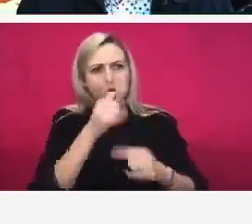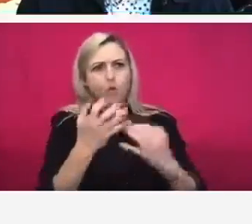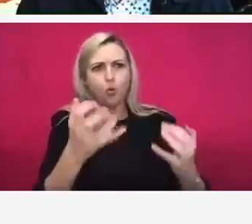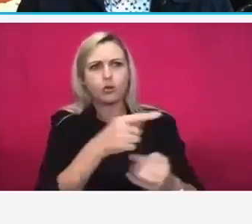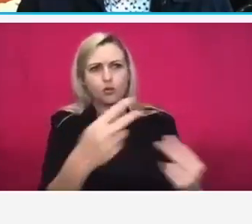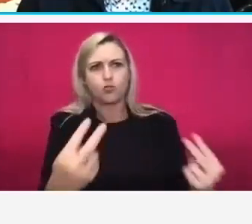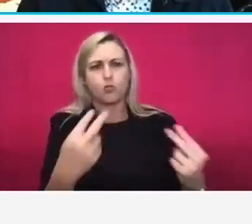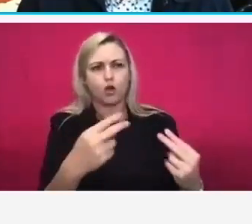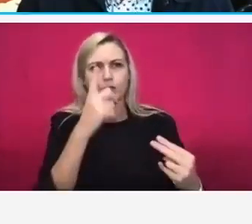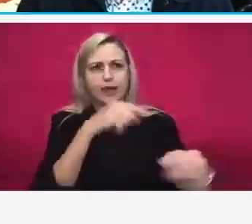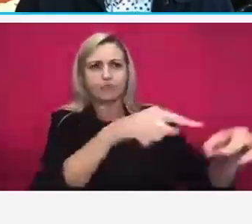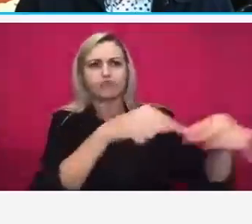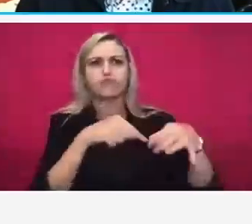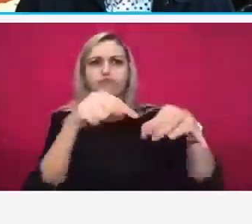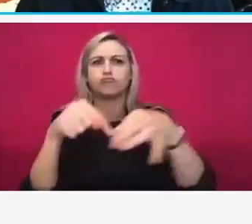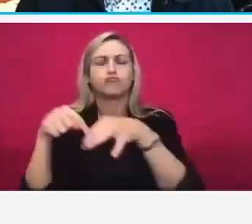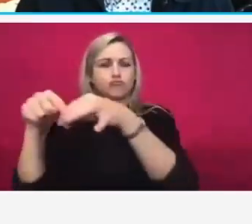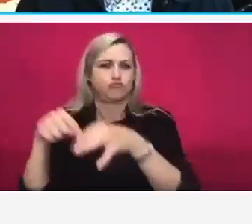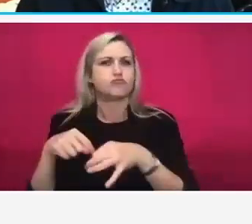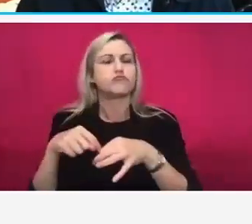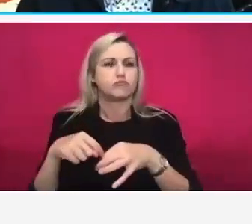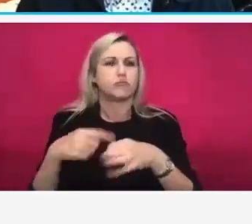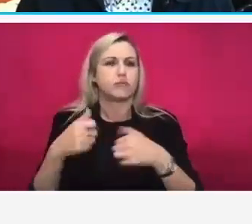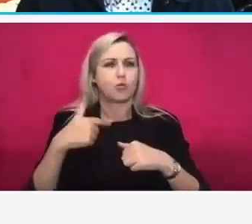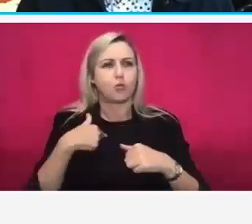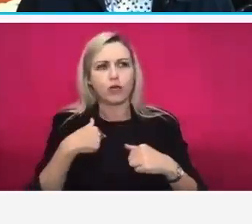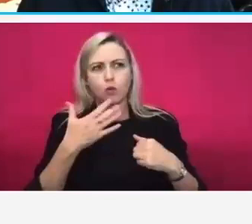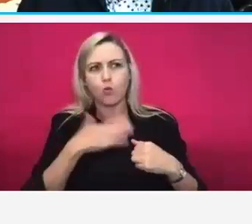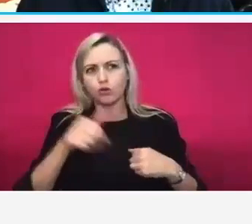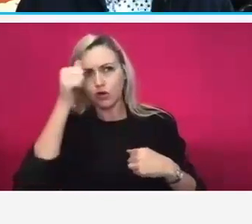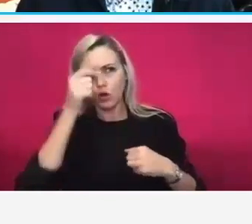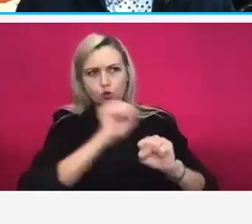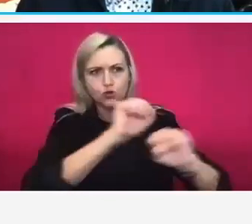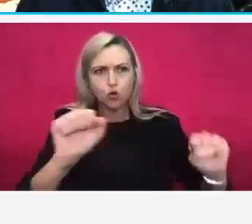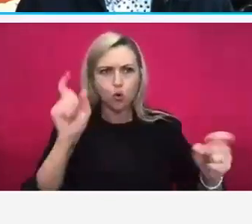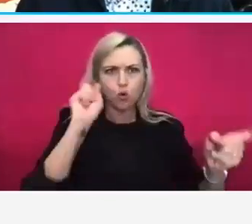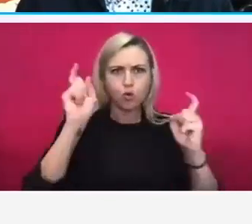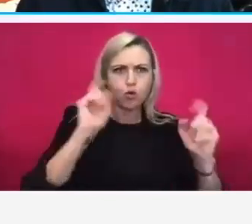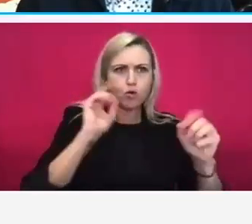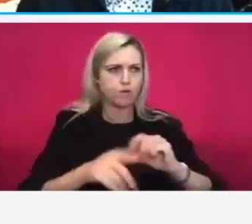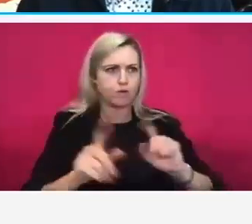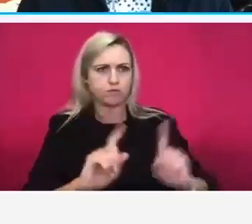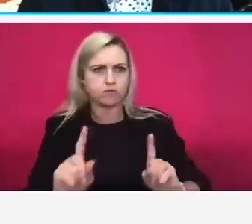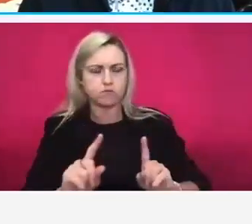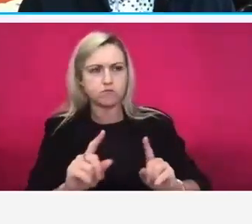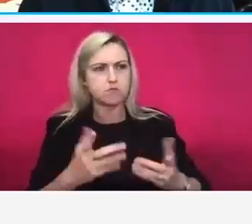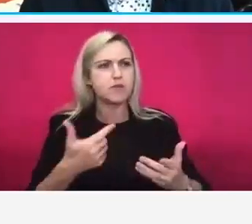It's a great opportunity for us to get an understanding about what you're concerned about and to address concerns if we